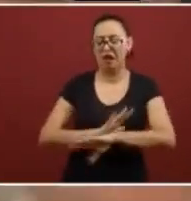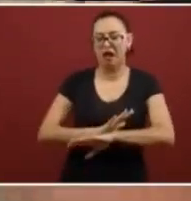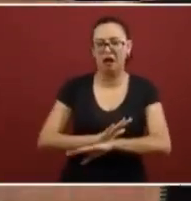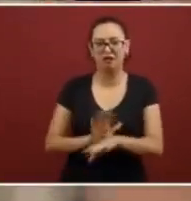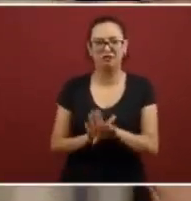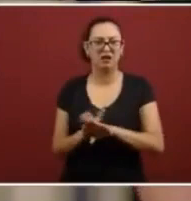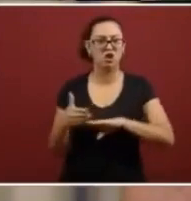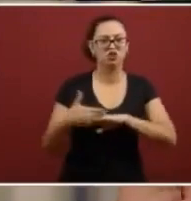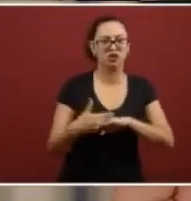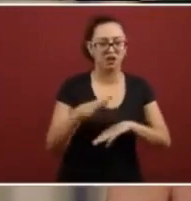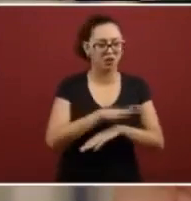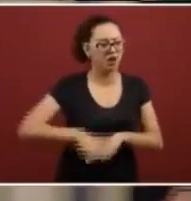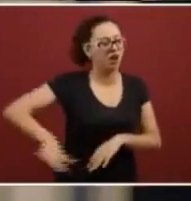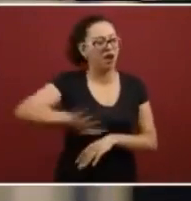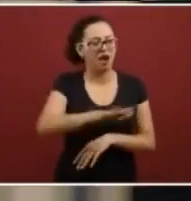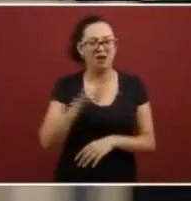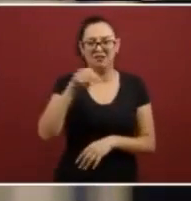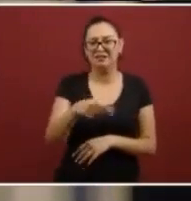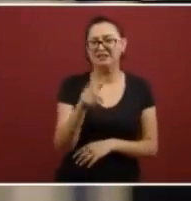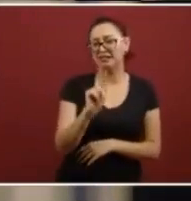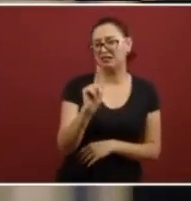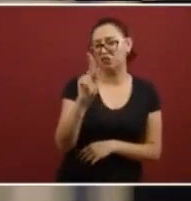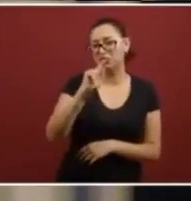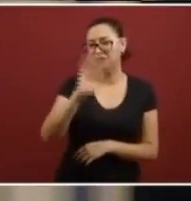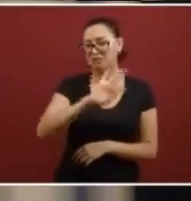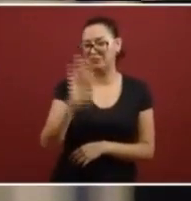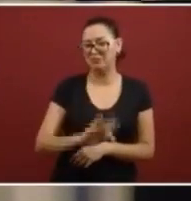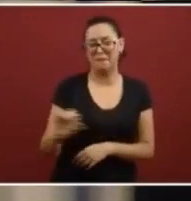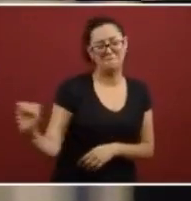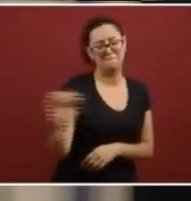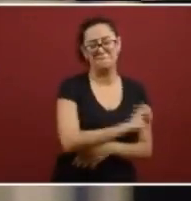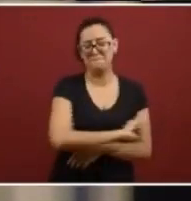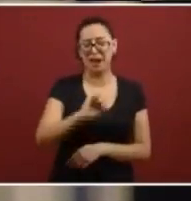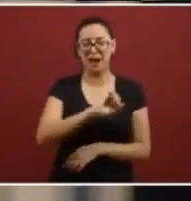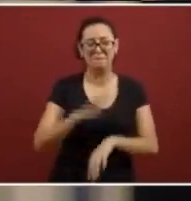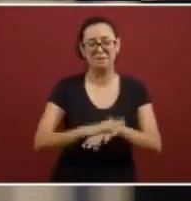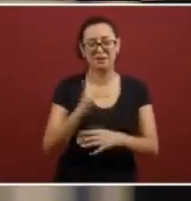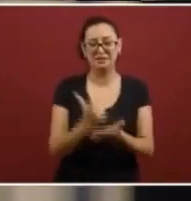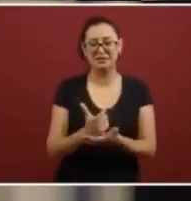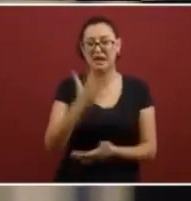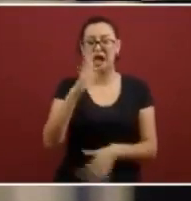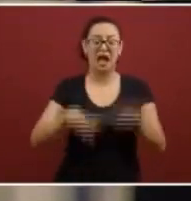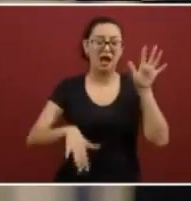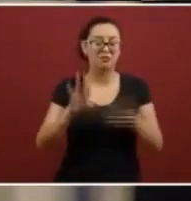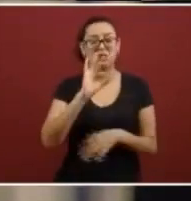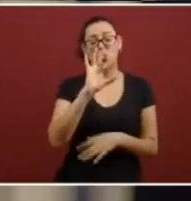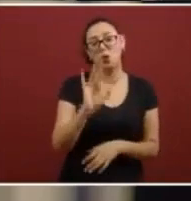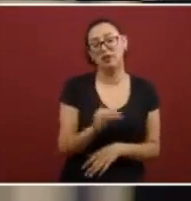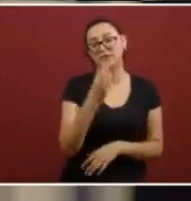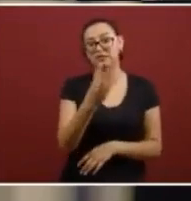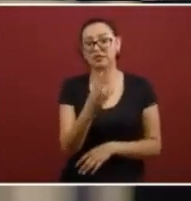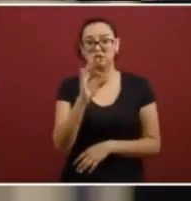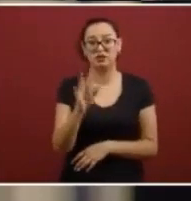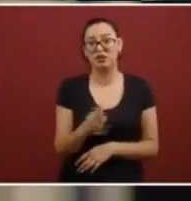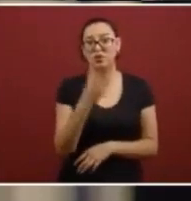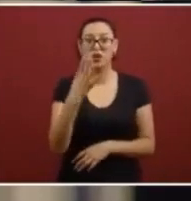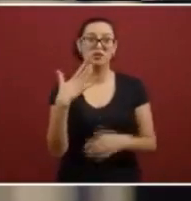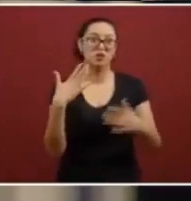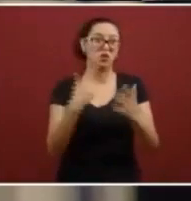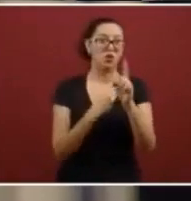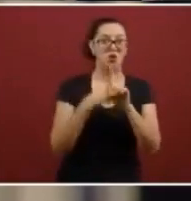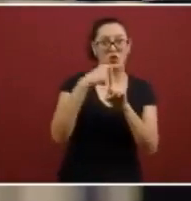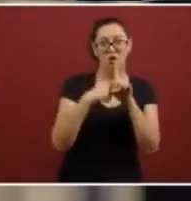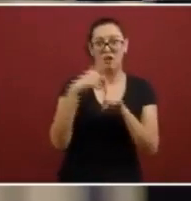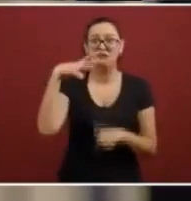subido now 70-80% he's en muchos talking de los about casos. Y desafortunadamente tenemos temperaturas de 43, 44 something's grados, happening pero with nos their.